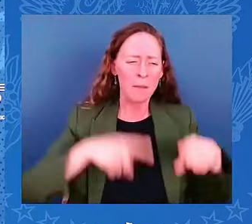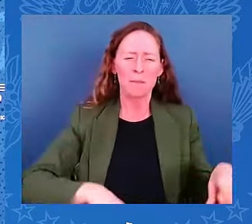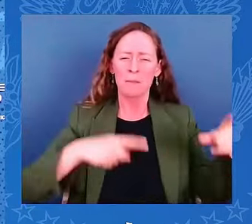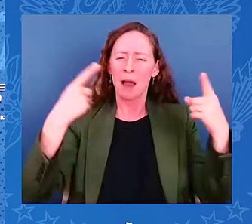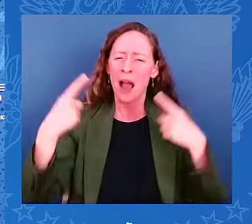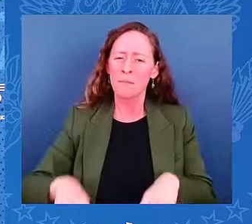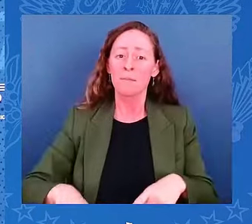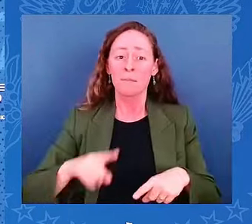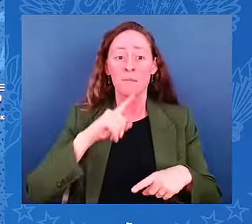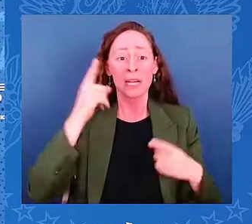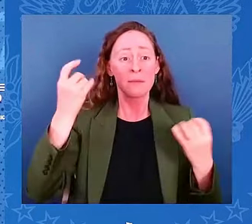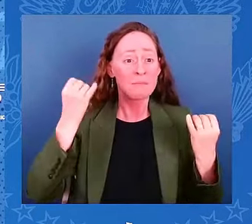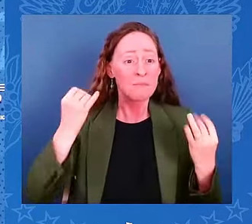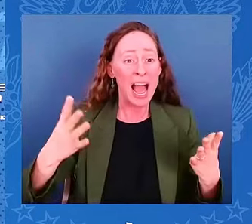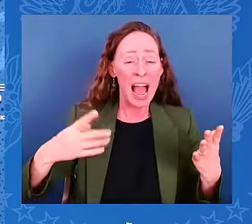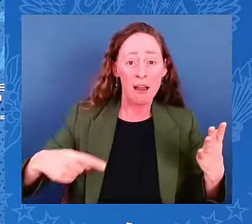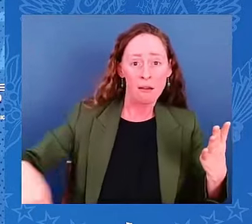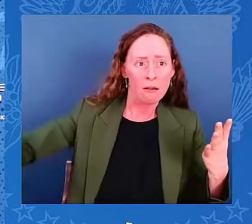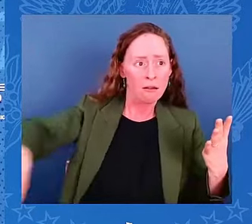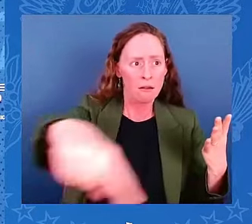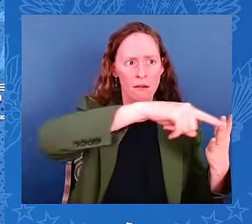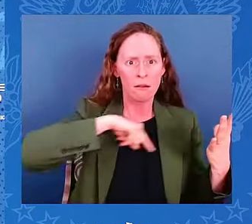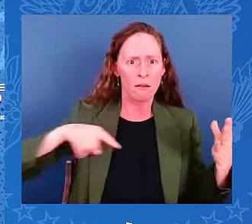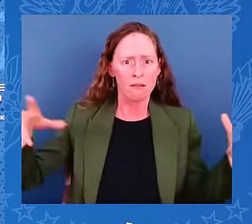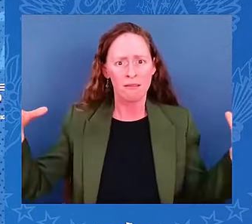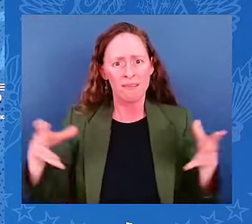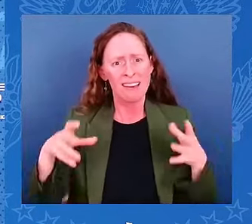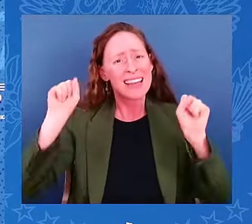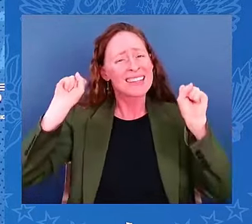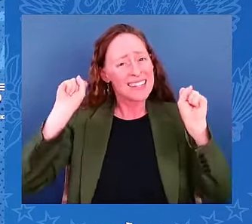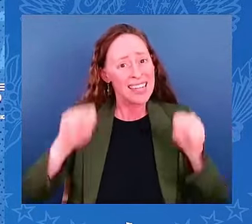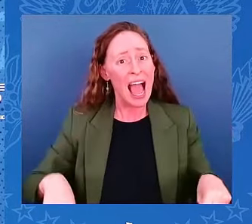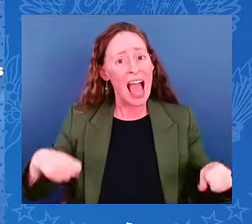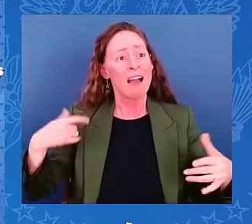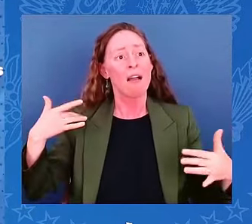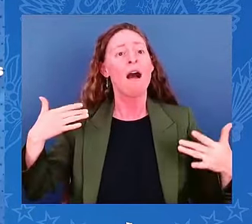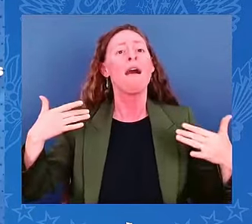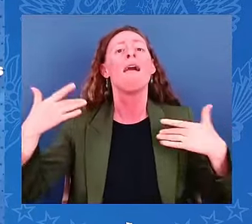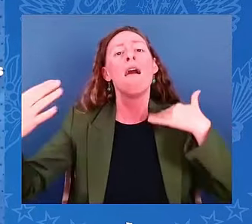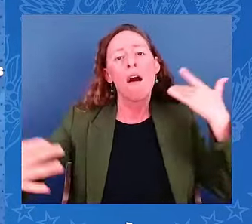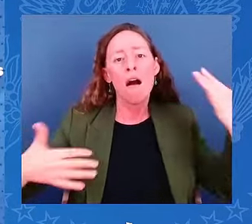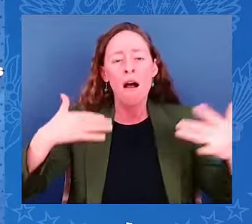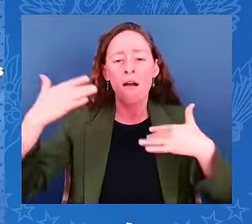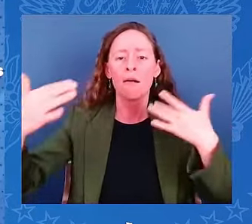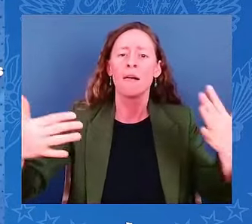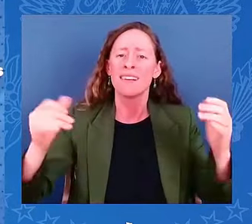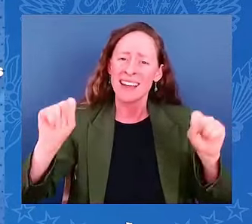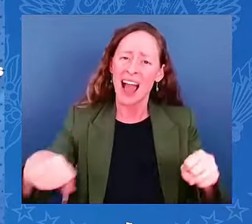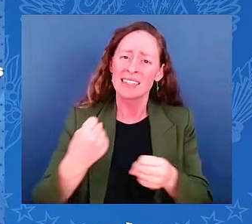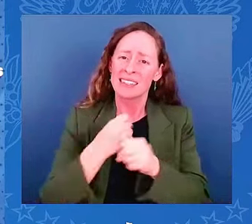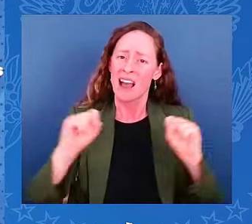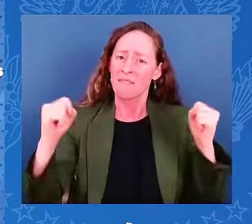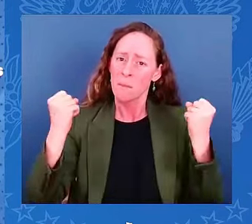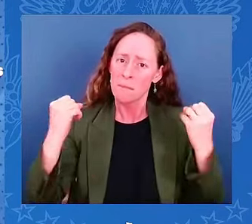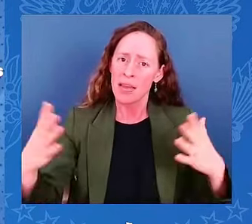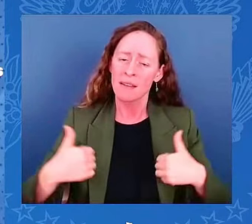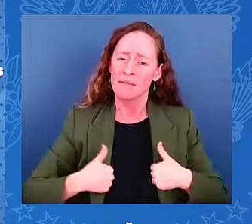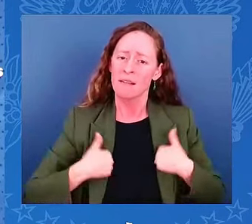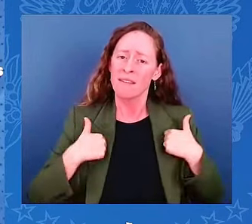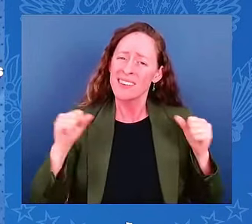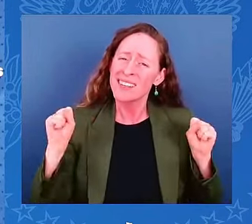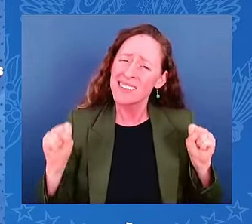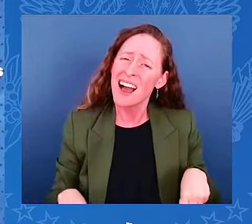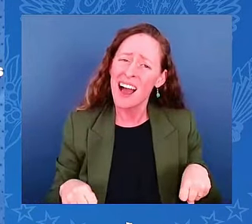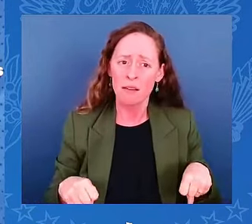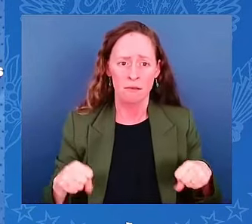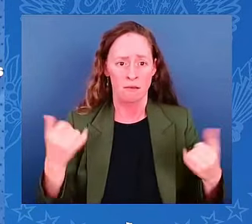can help rally a nation with a sense of urgency and seriousness of purpose. You're changing the culture. We've proven we can